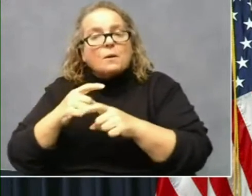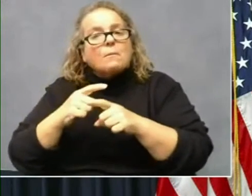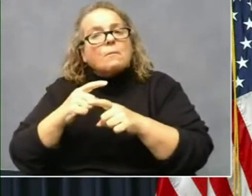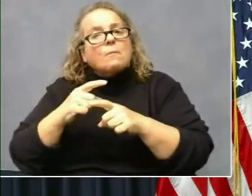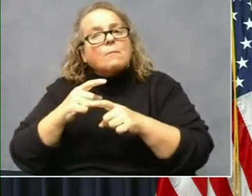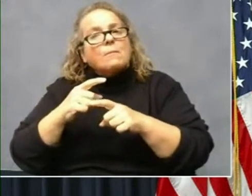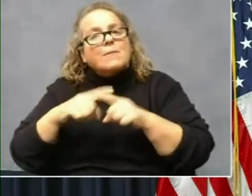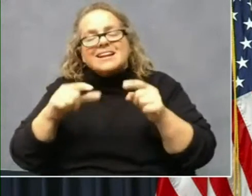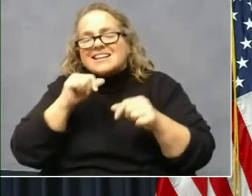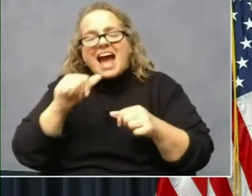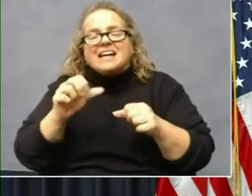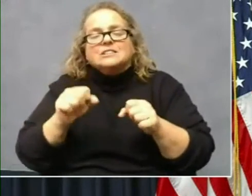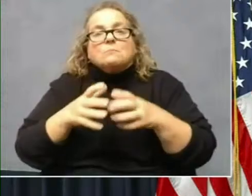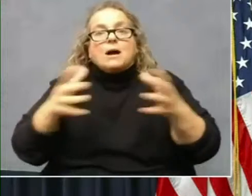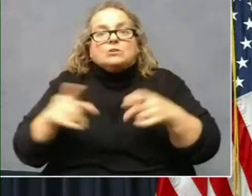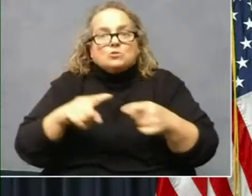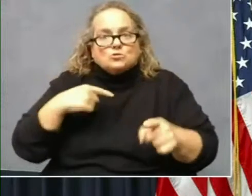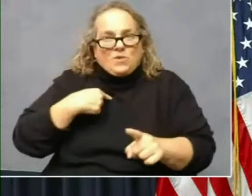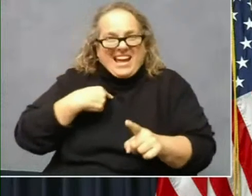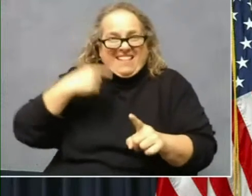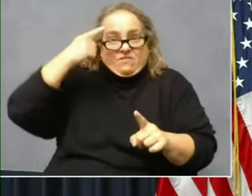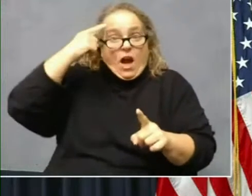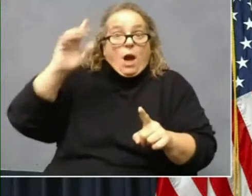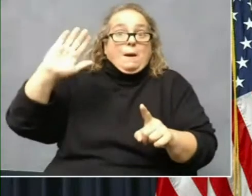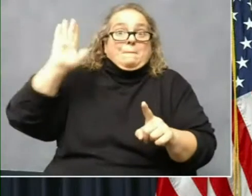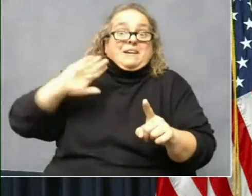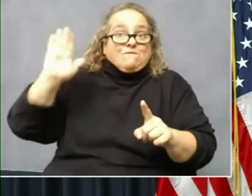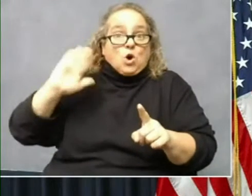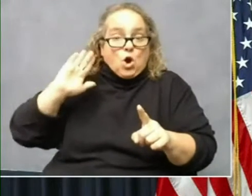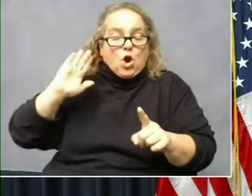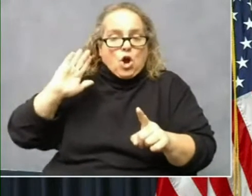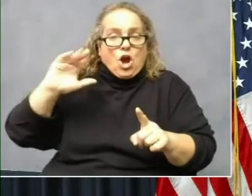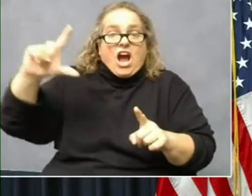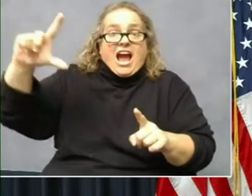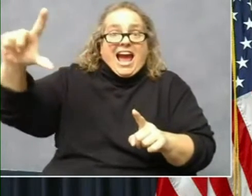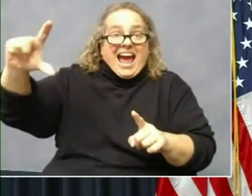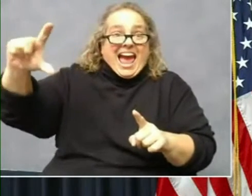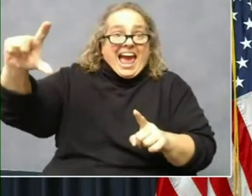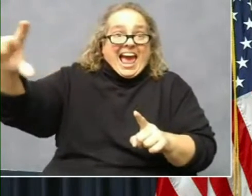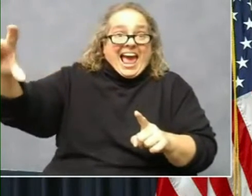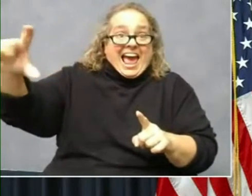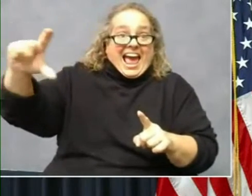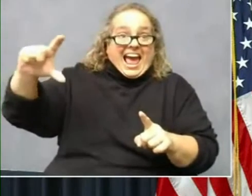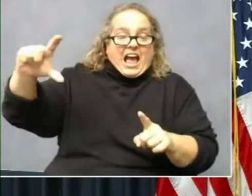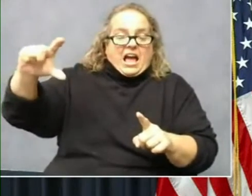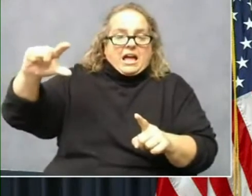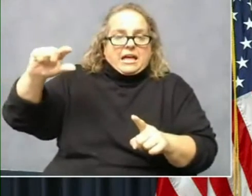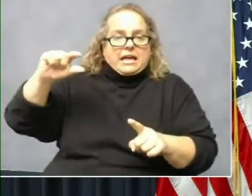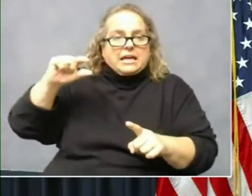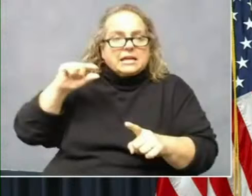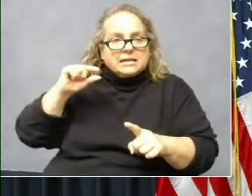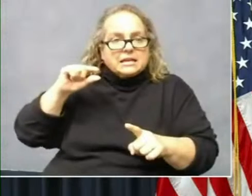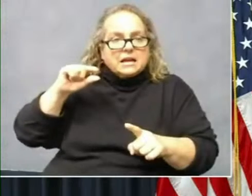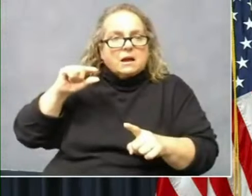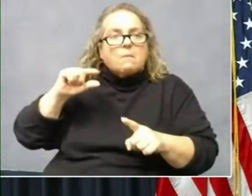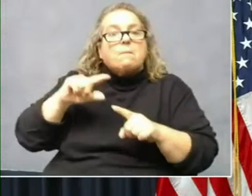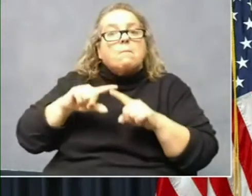the faster we can potentially move to other groups January, February. So that's good